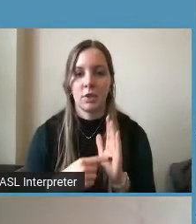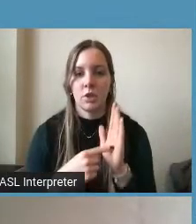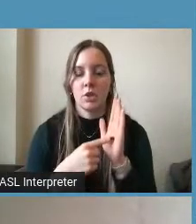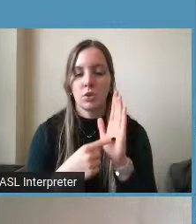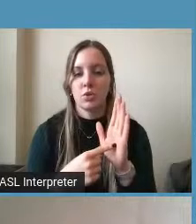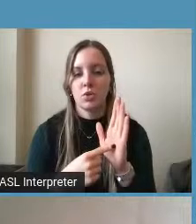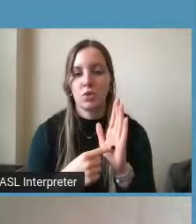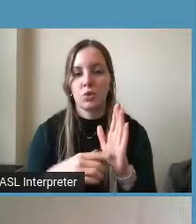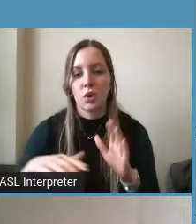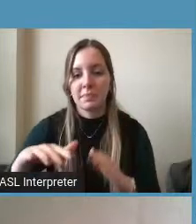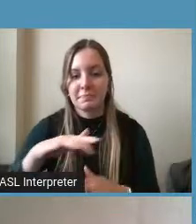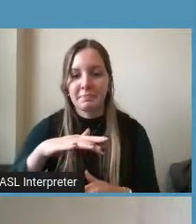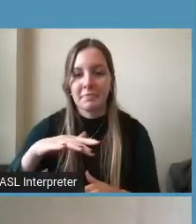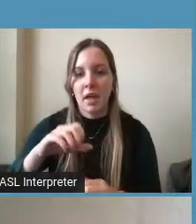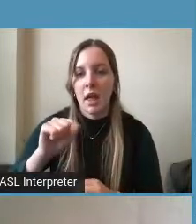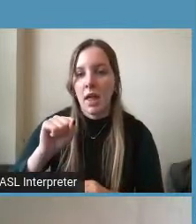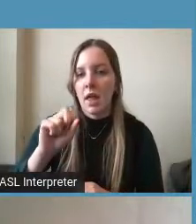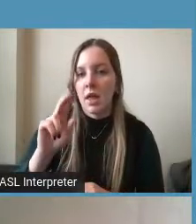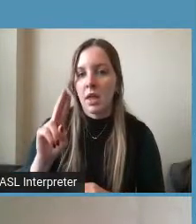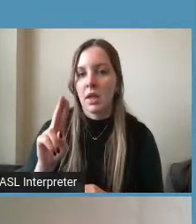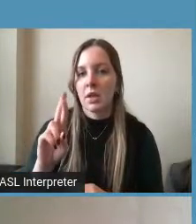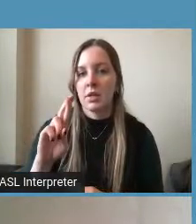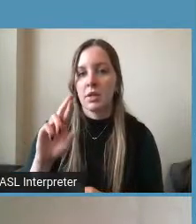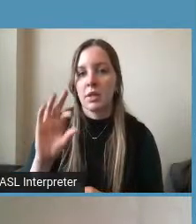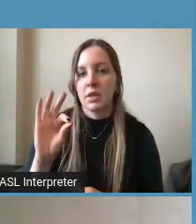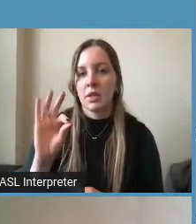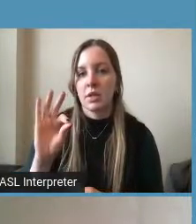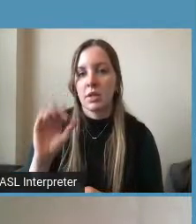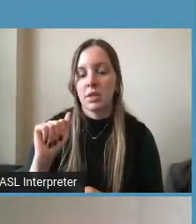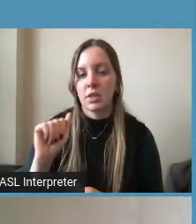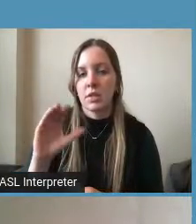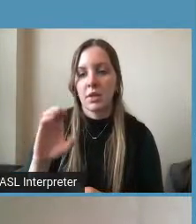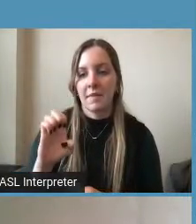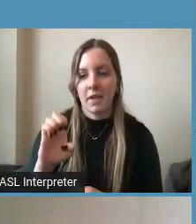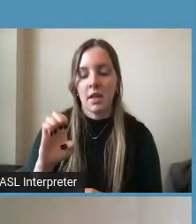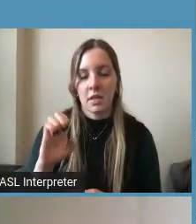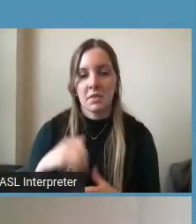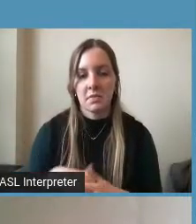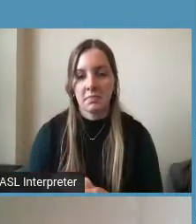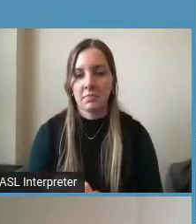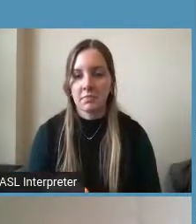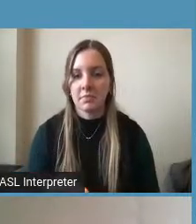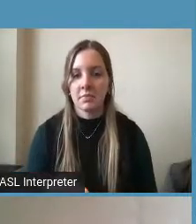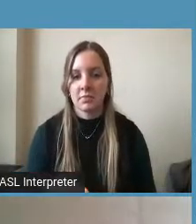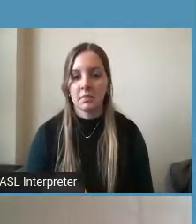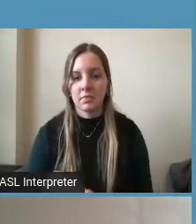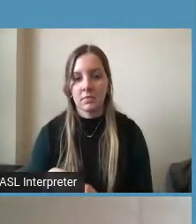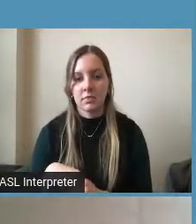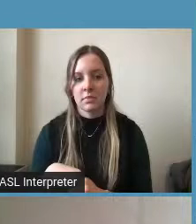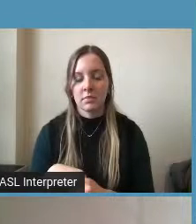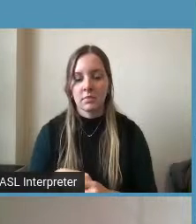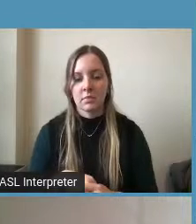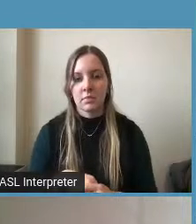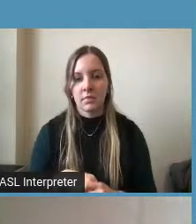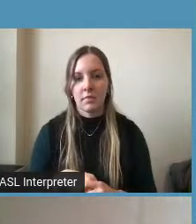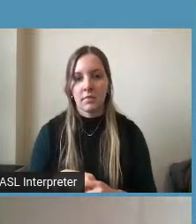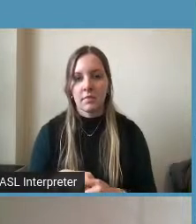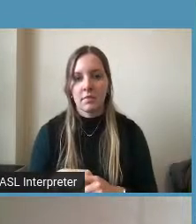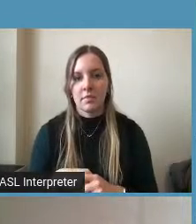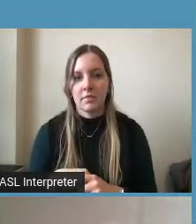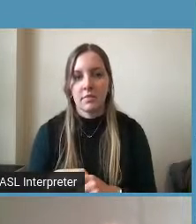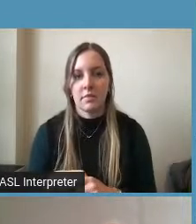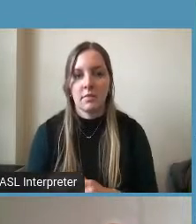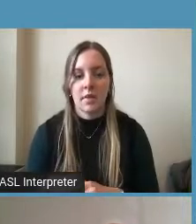photogrammetry, particularly if it's done properly, and I have used calibrated scale bars in the scene. I can